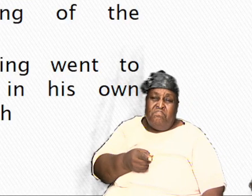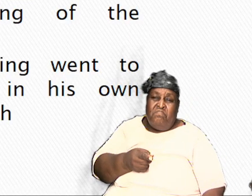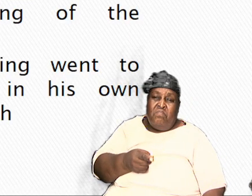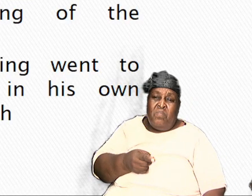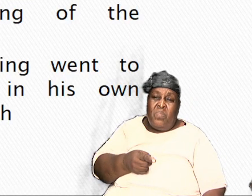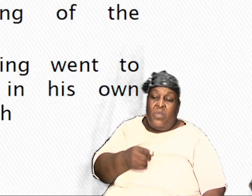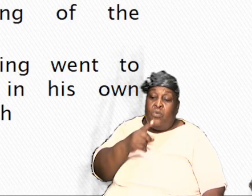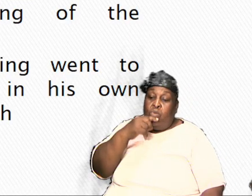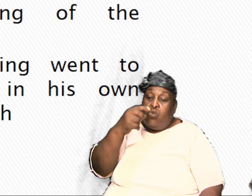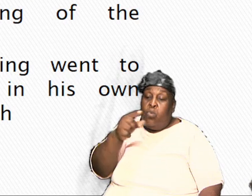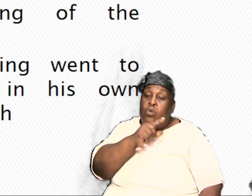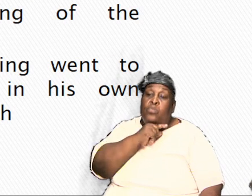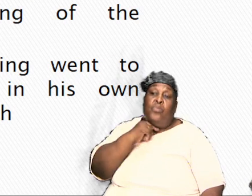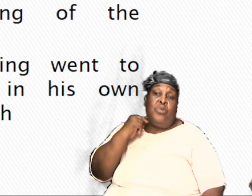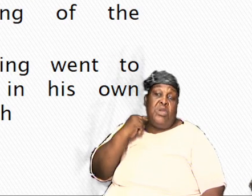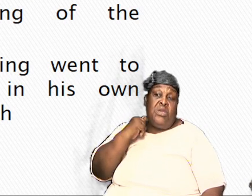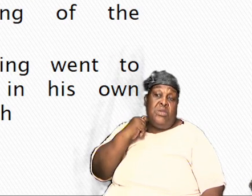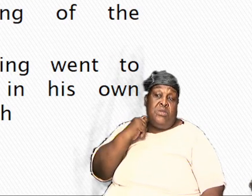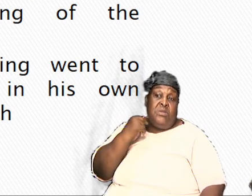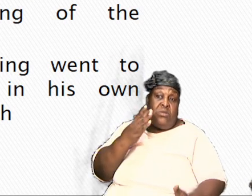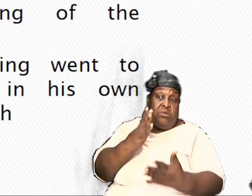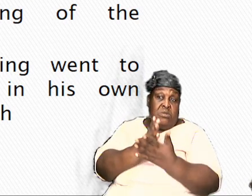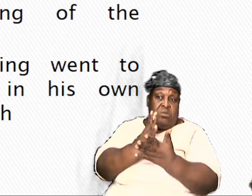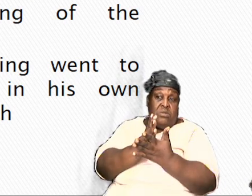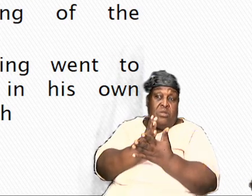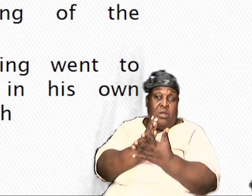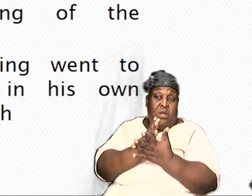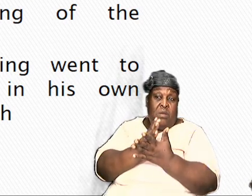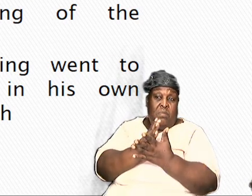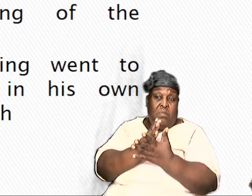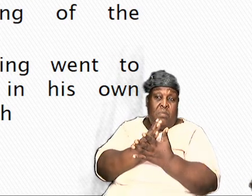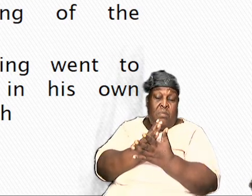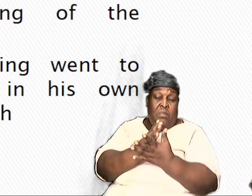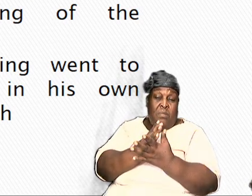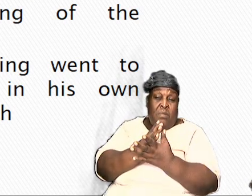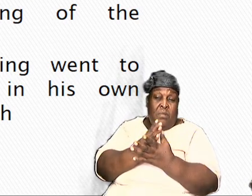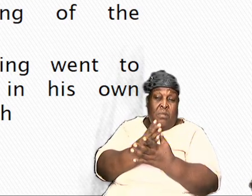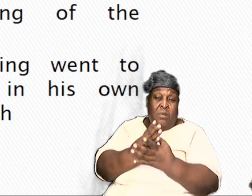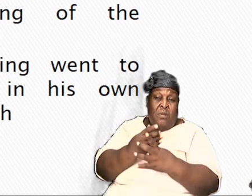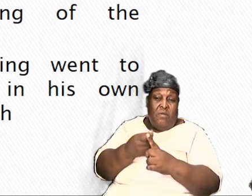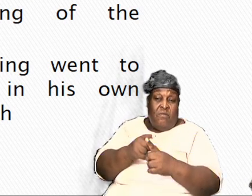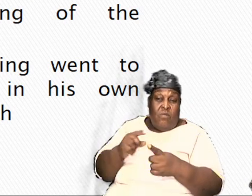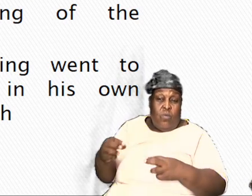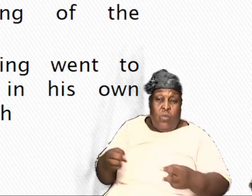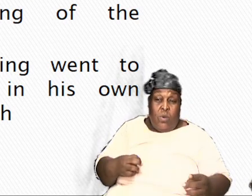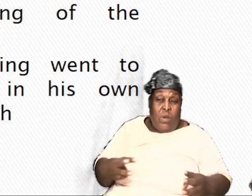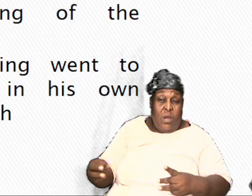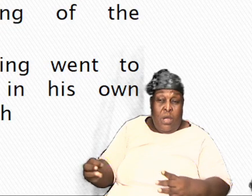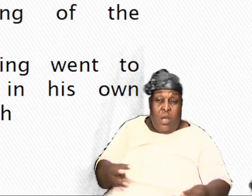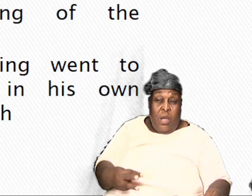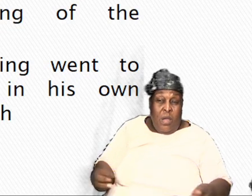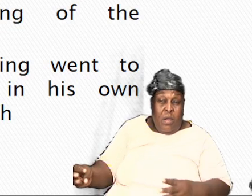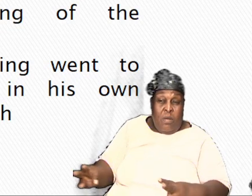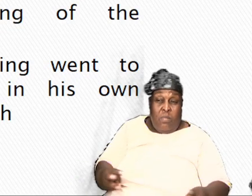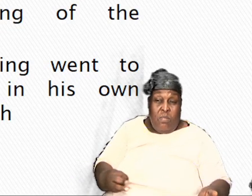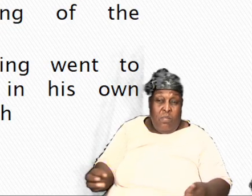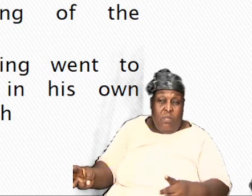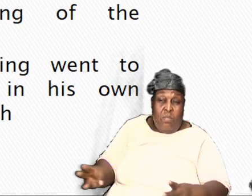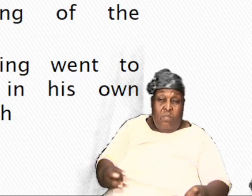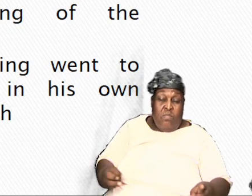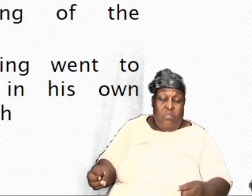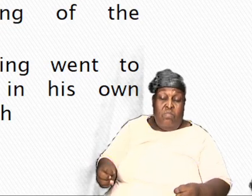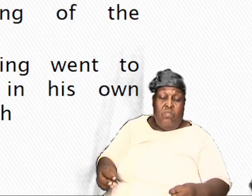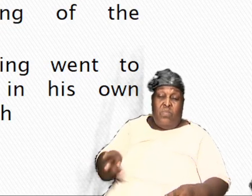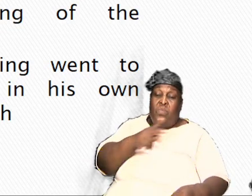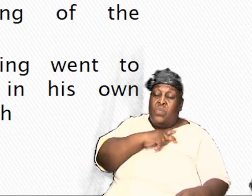he told the priest to pull back his hand. In essence, the priest, the king went to battle without